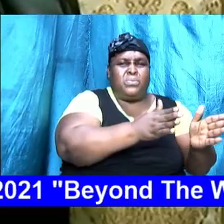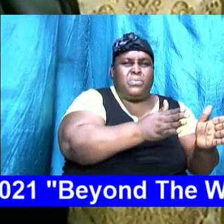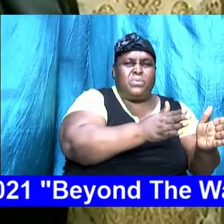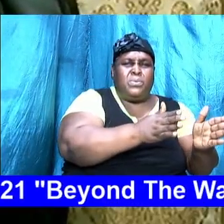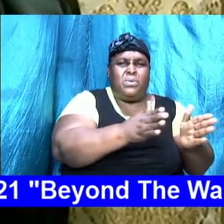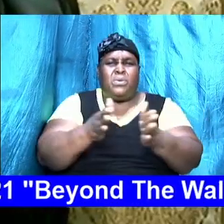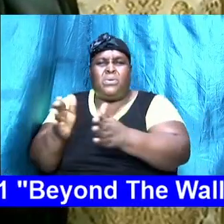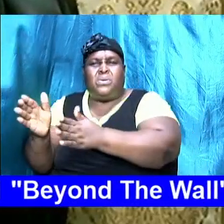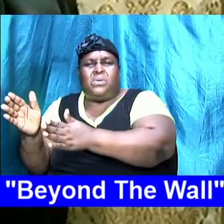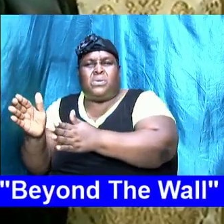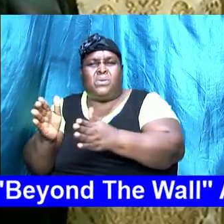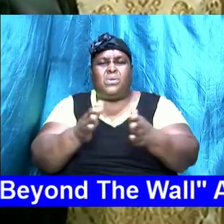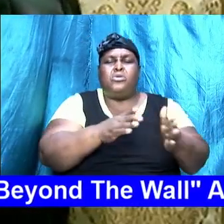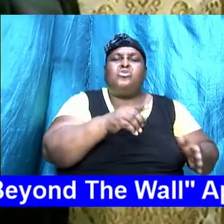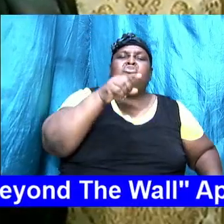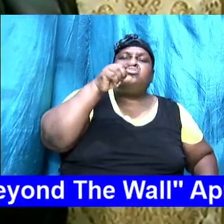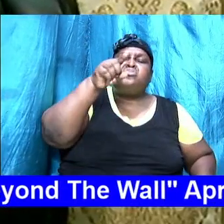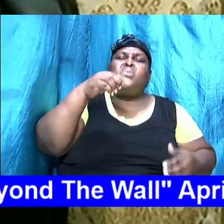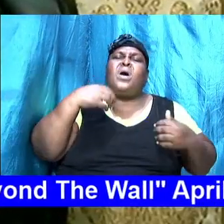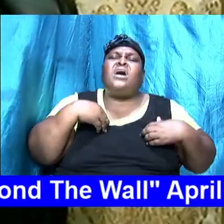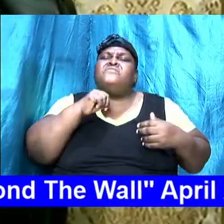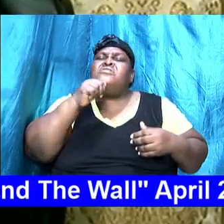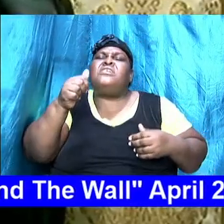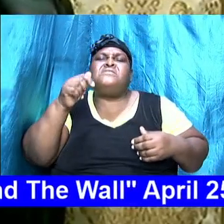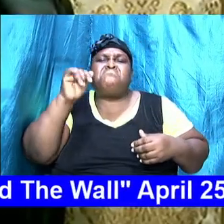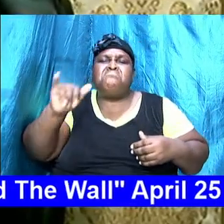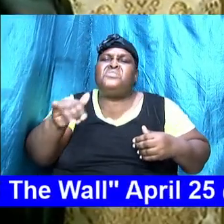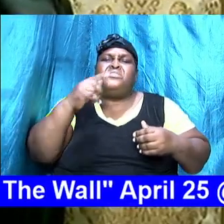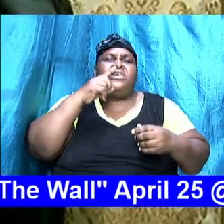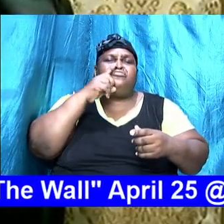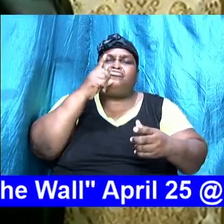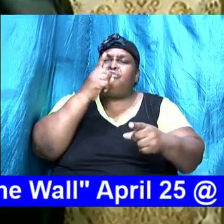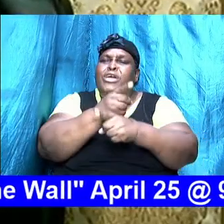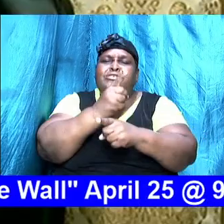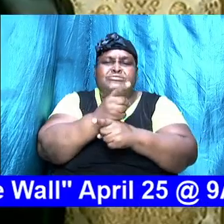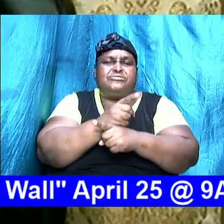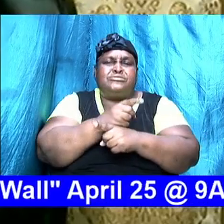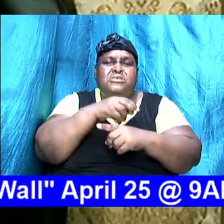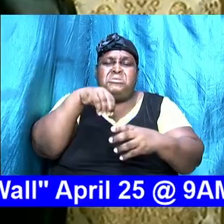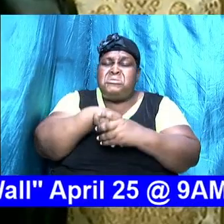from God to take the thing in another direction. In any